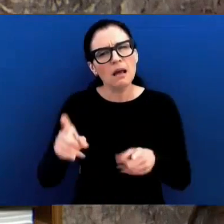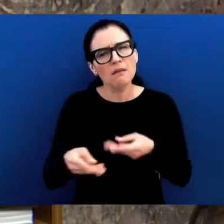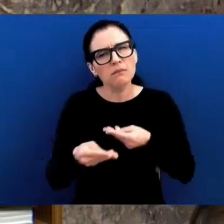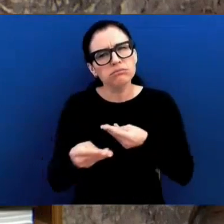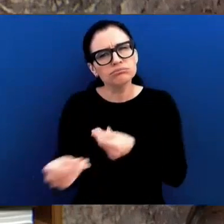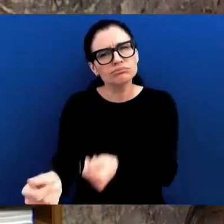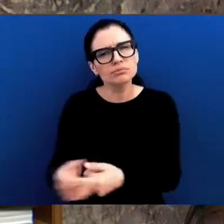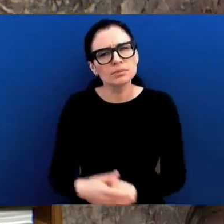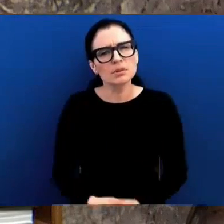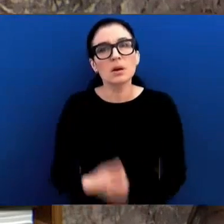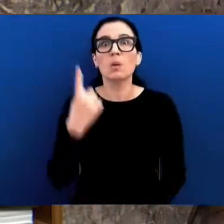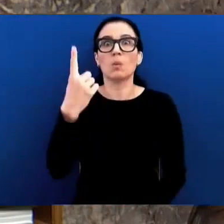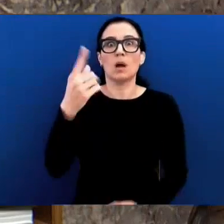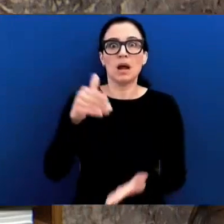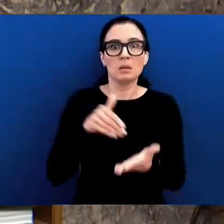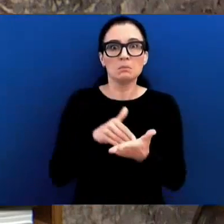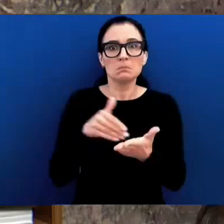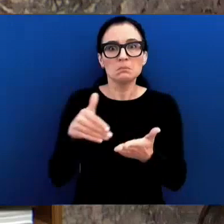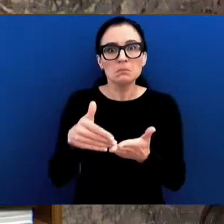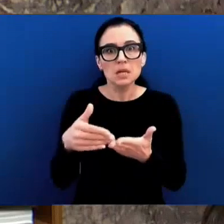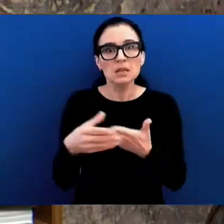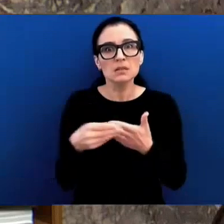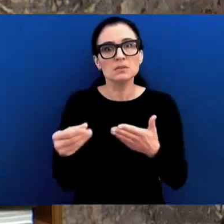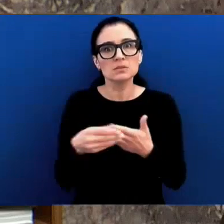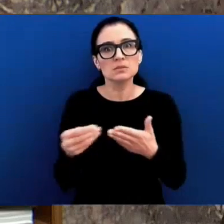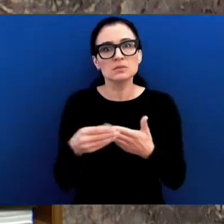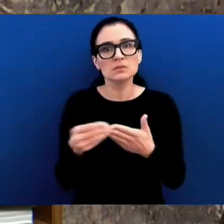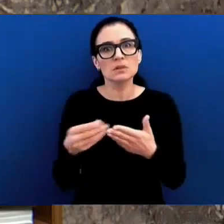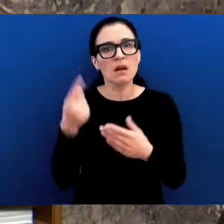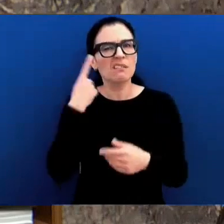we've ever seen in the country for people like Stephanie and Tyson?